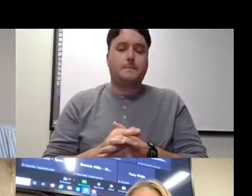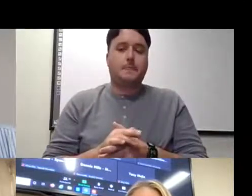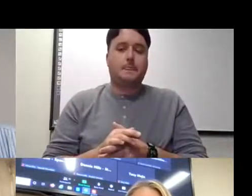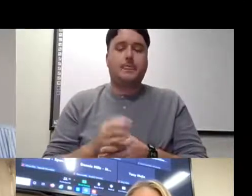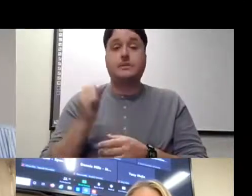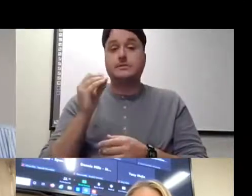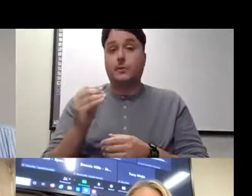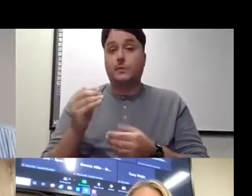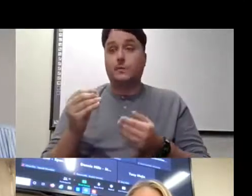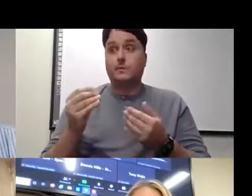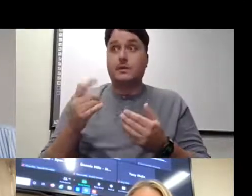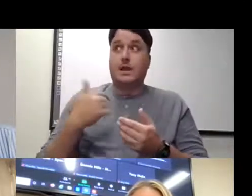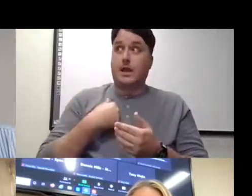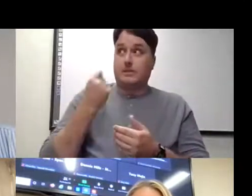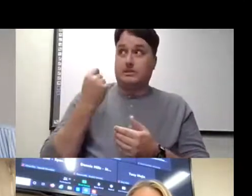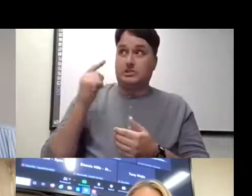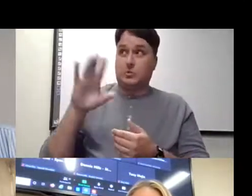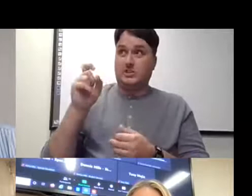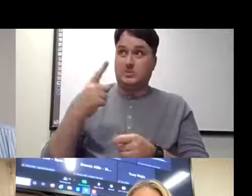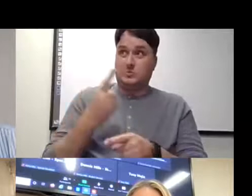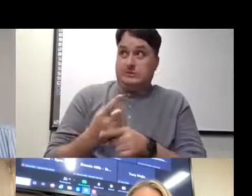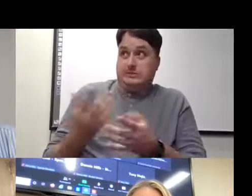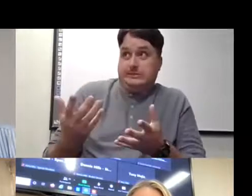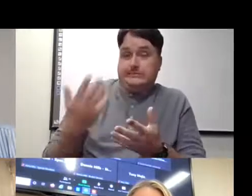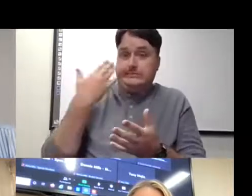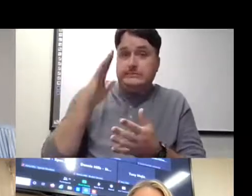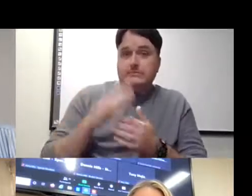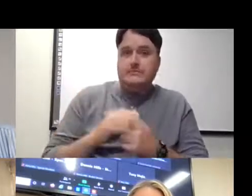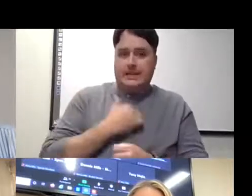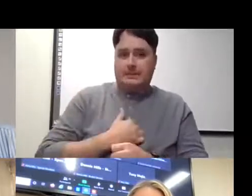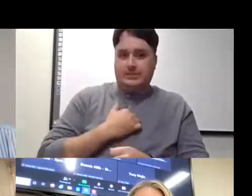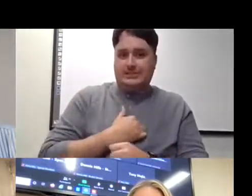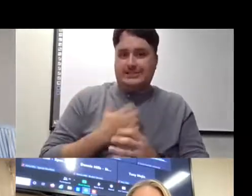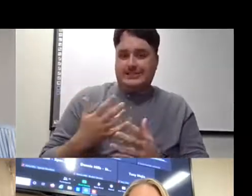So I don't know if I'm understanding your question correctly, and I apologize.